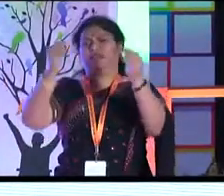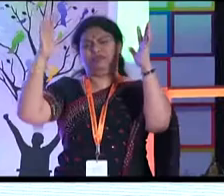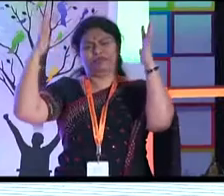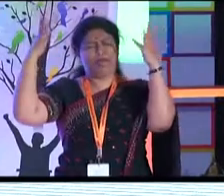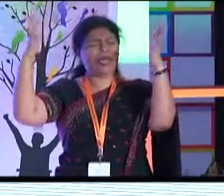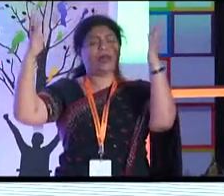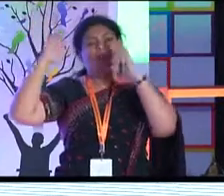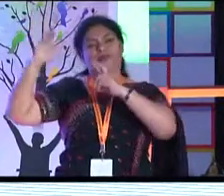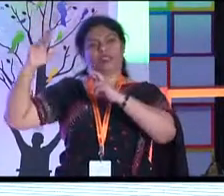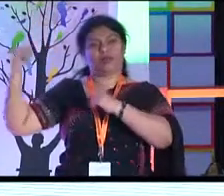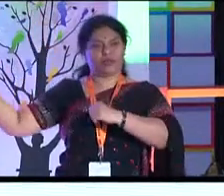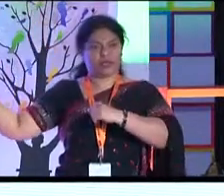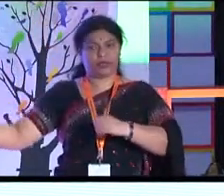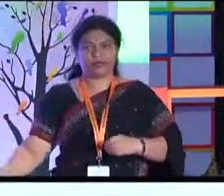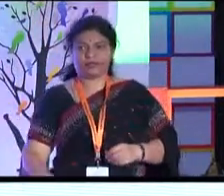applause.